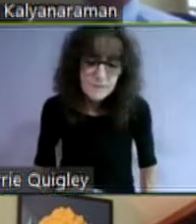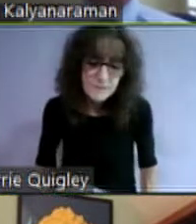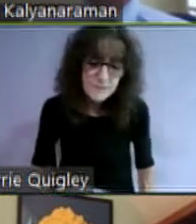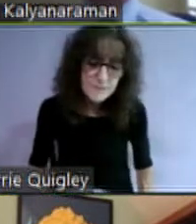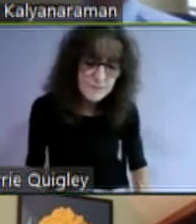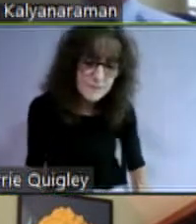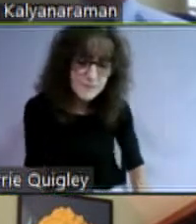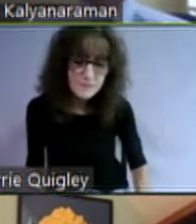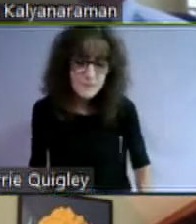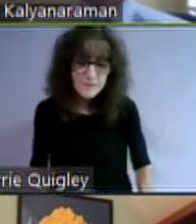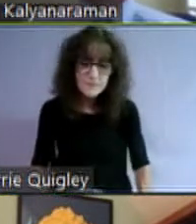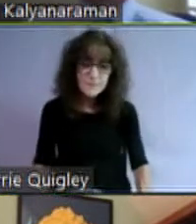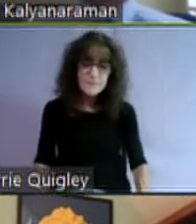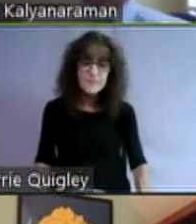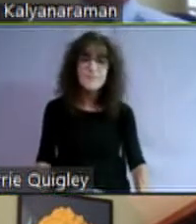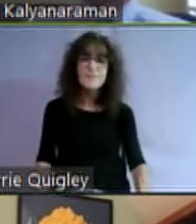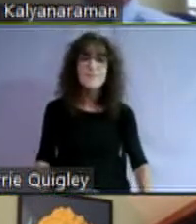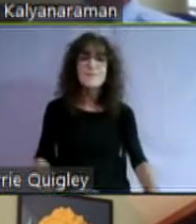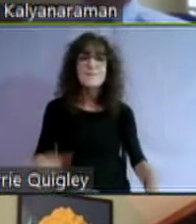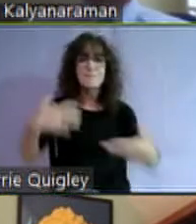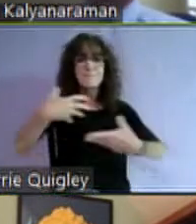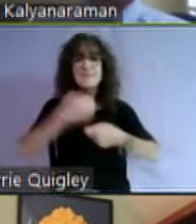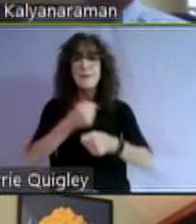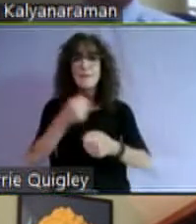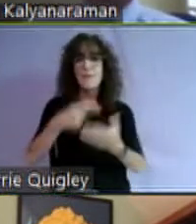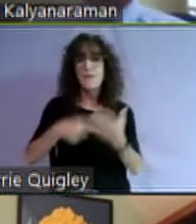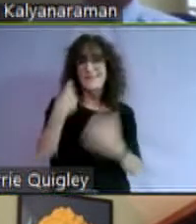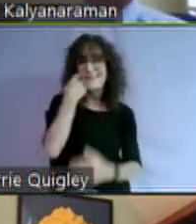This is just a summary of what we've been